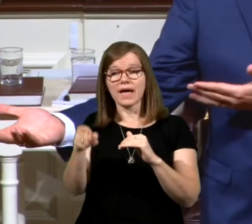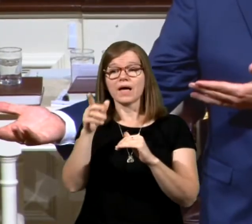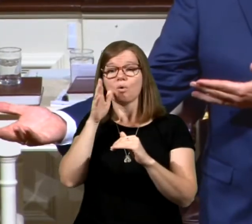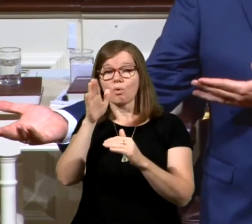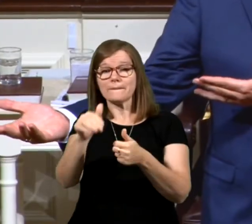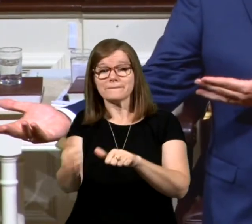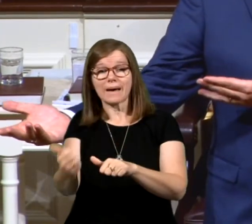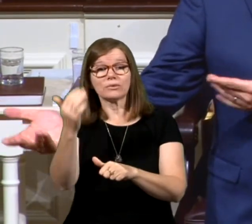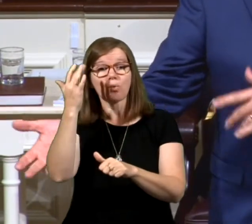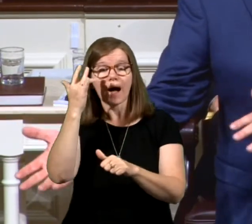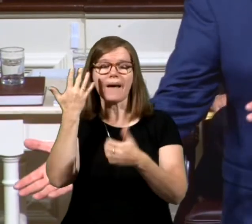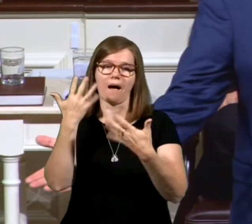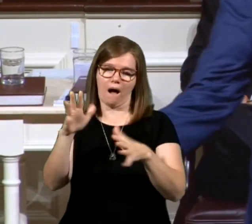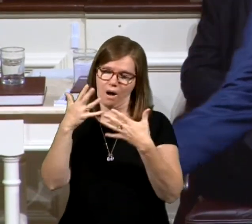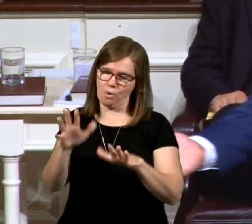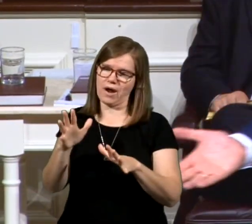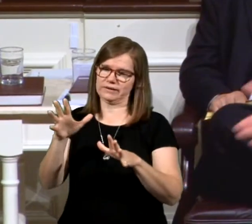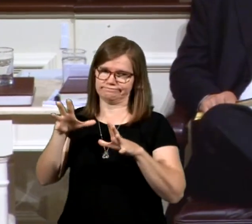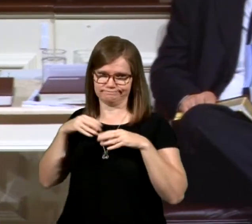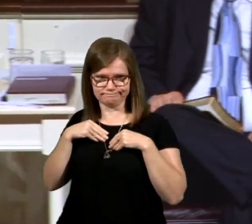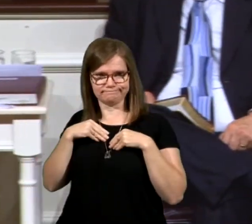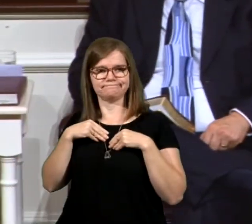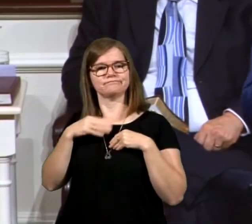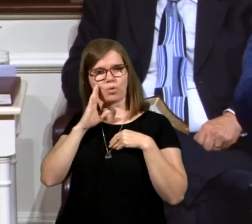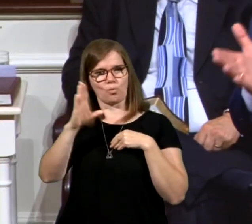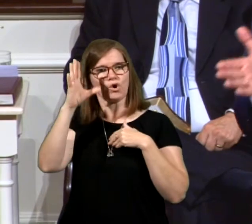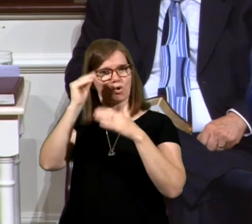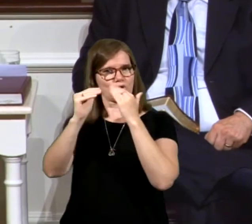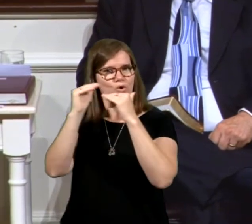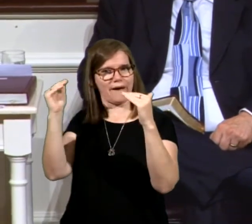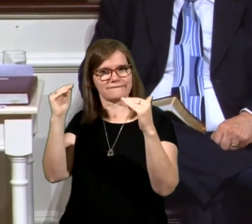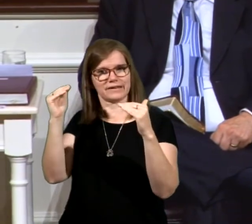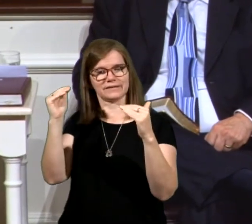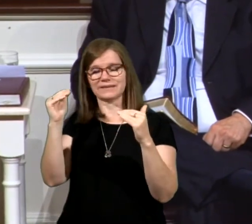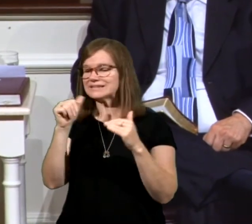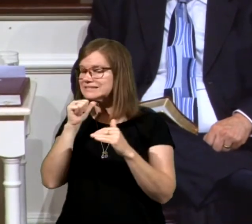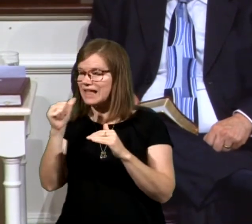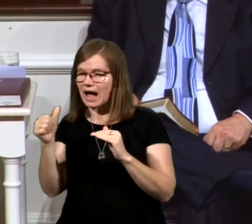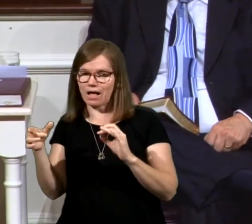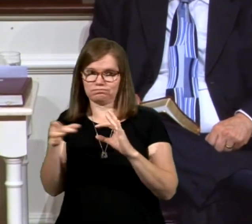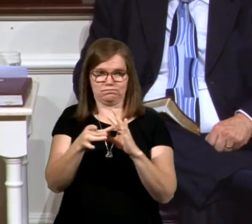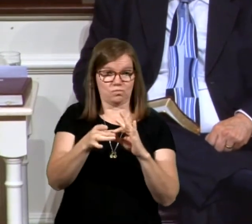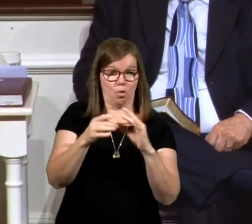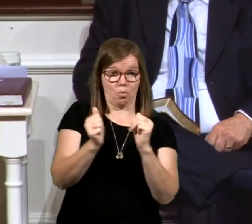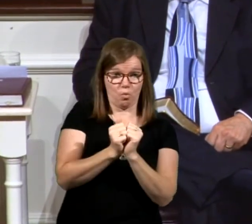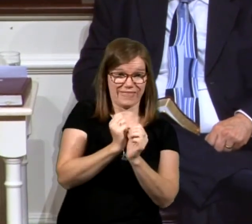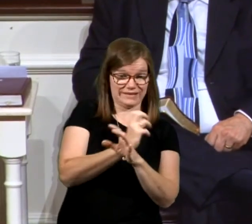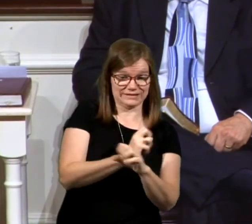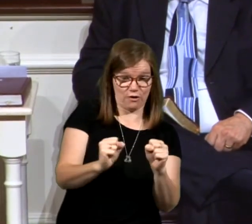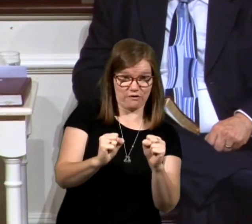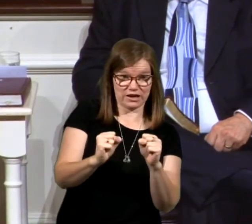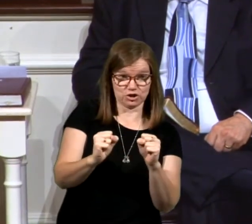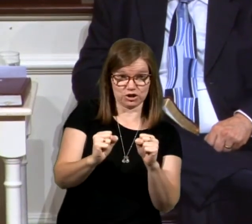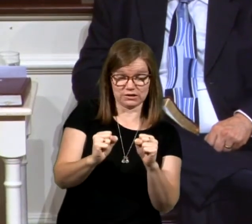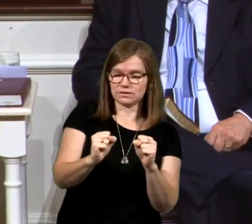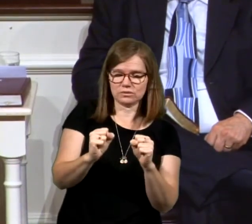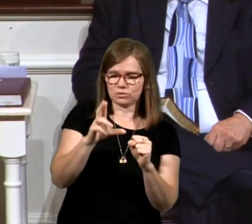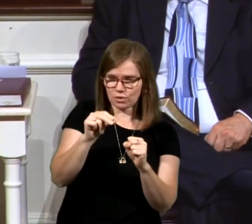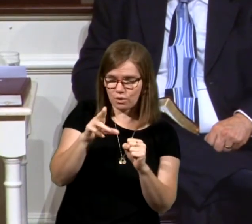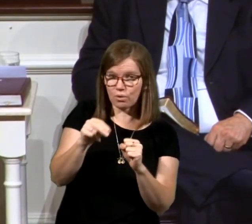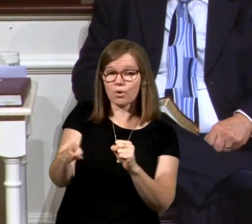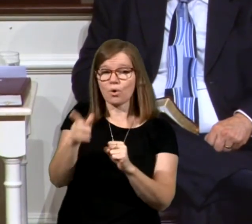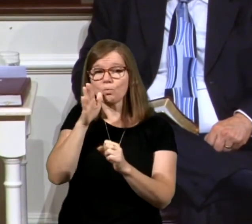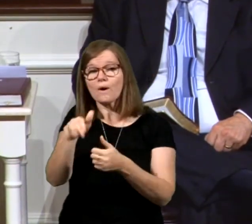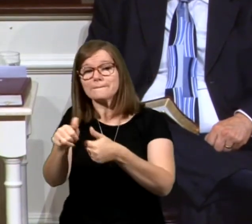heaven. They're not going to get baptized as a part of salvation, of justification. They're going to get